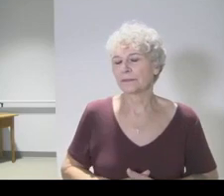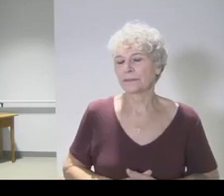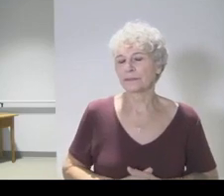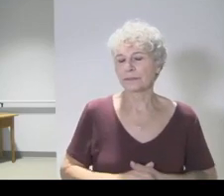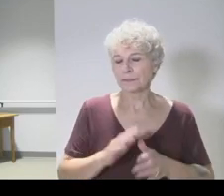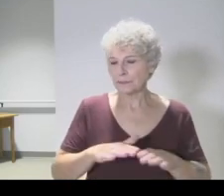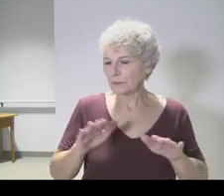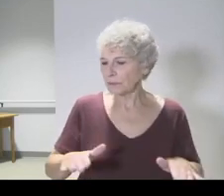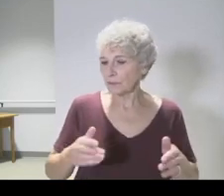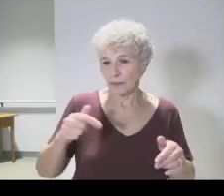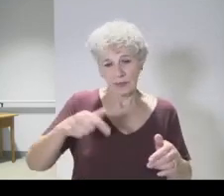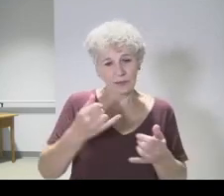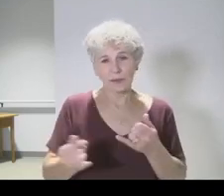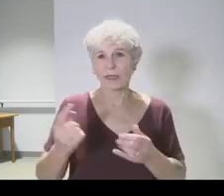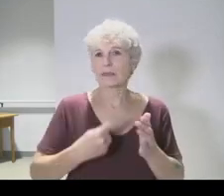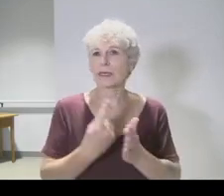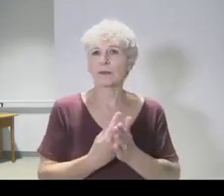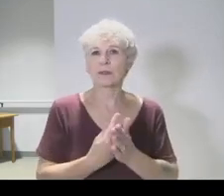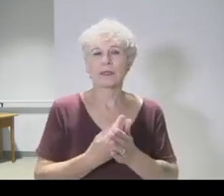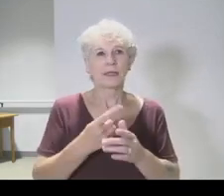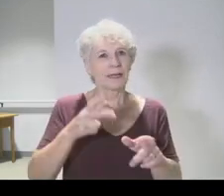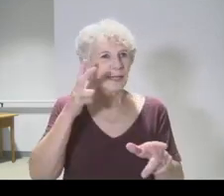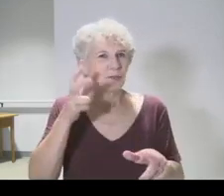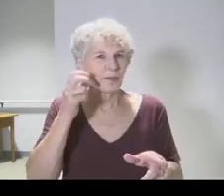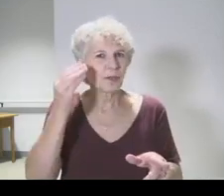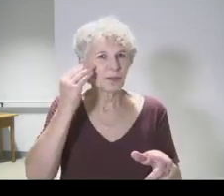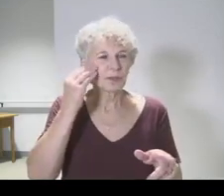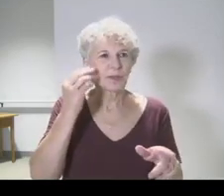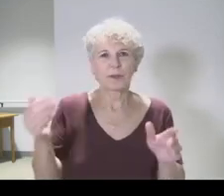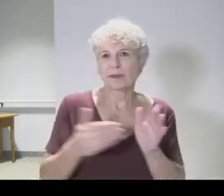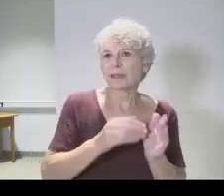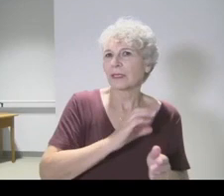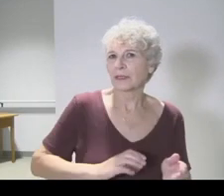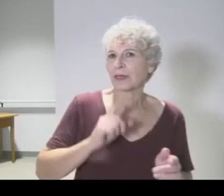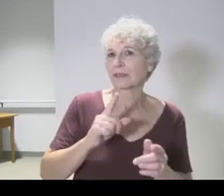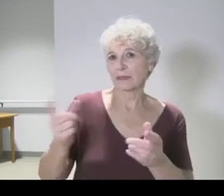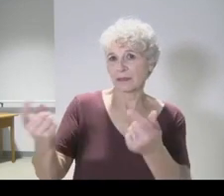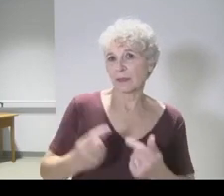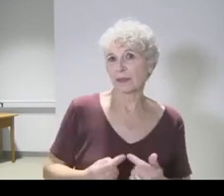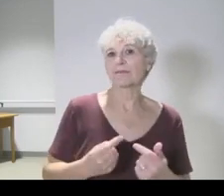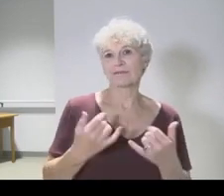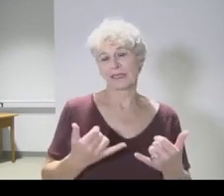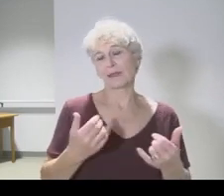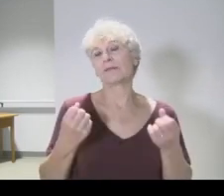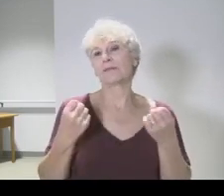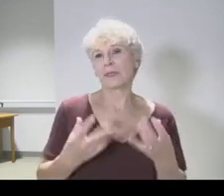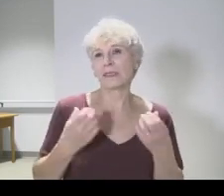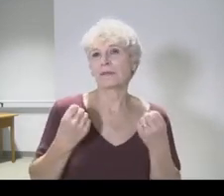it's the last hour. And as you have heard that Antichrist is coming, so now many Antichrists have